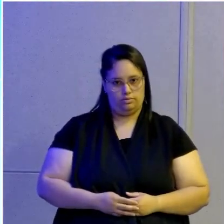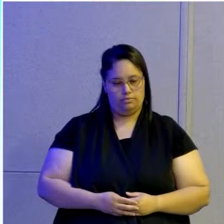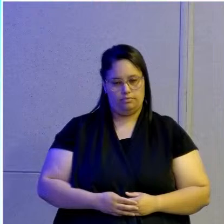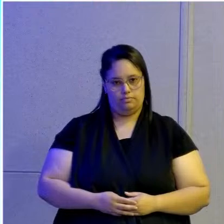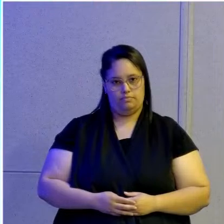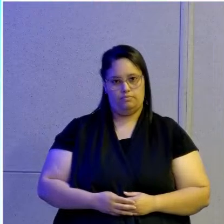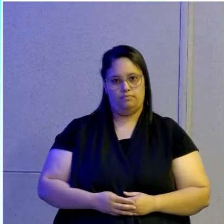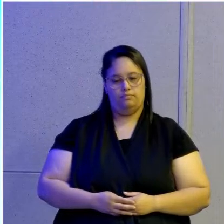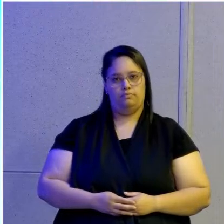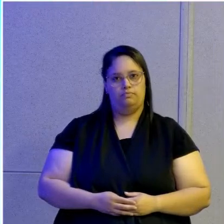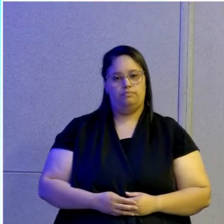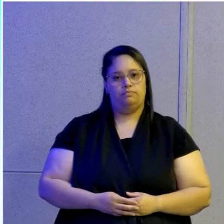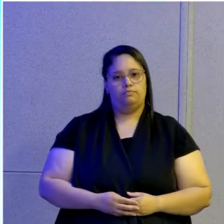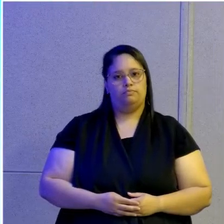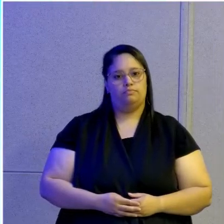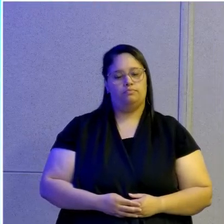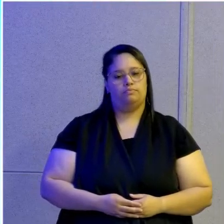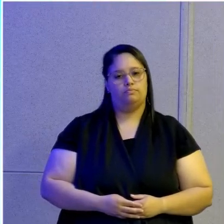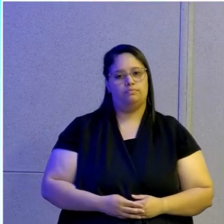The